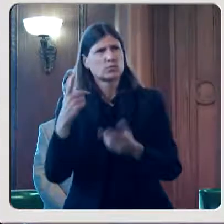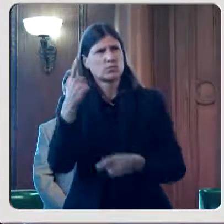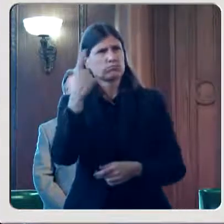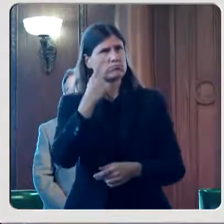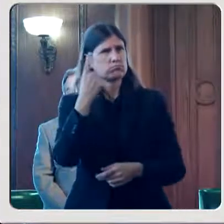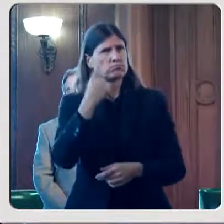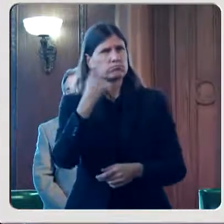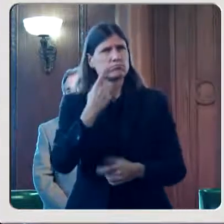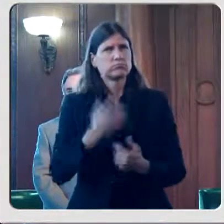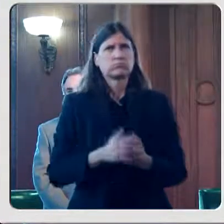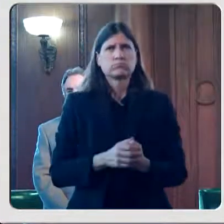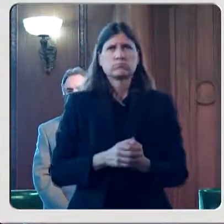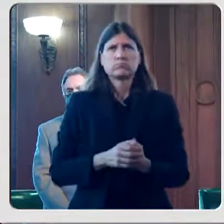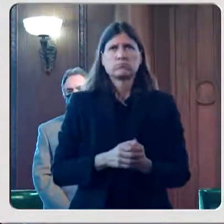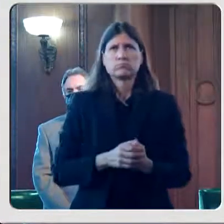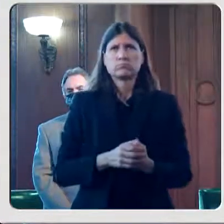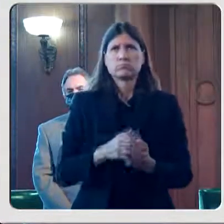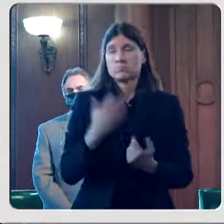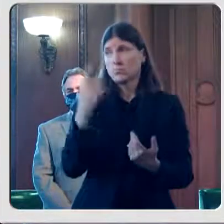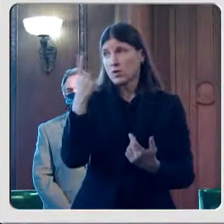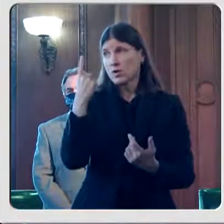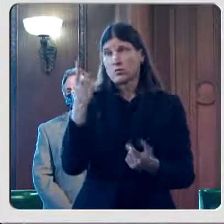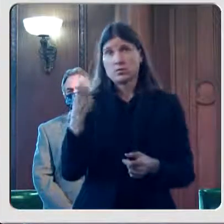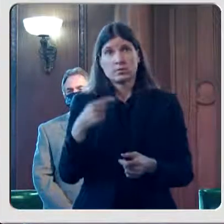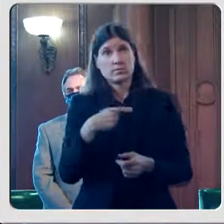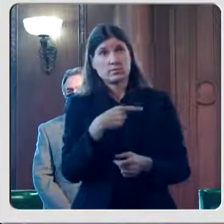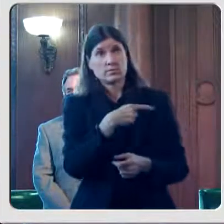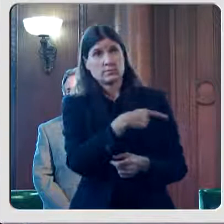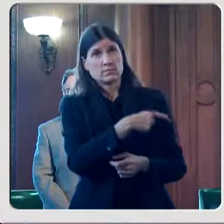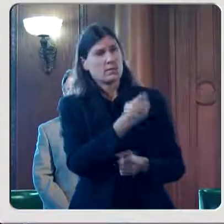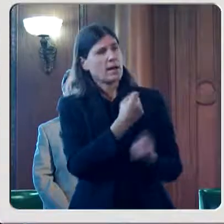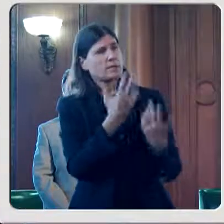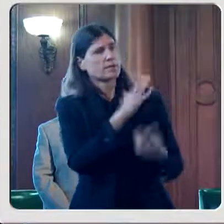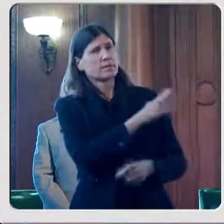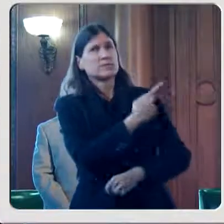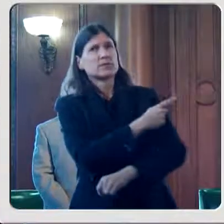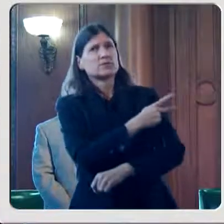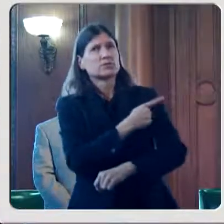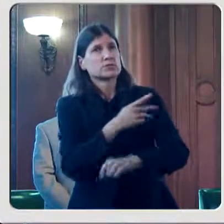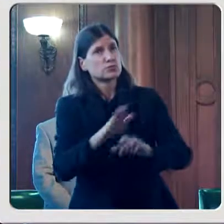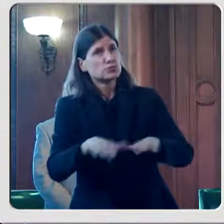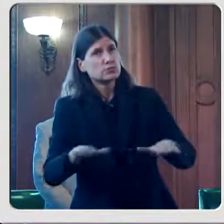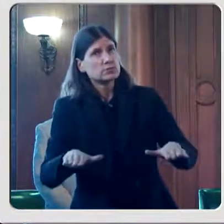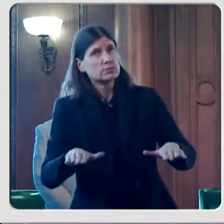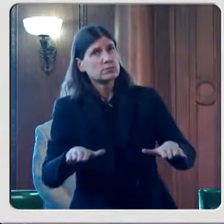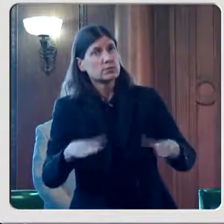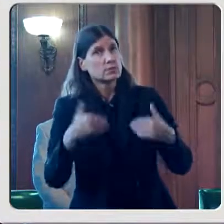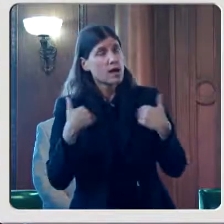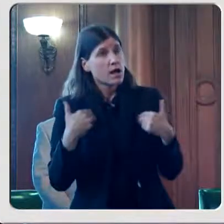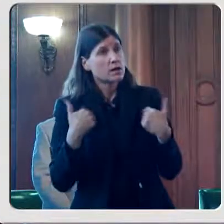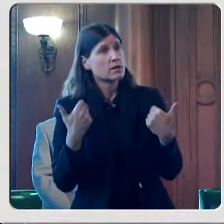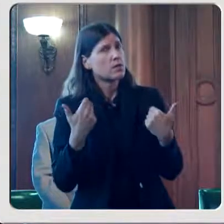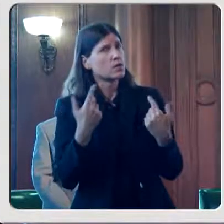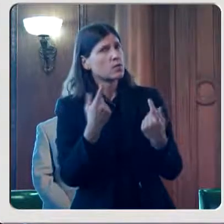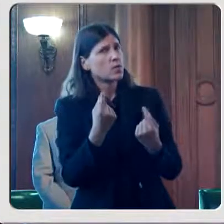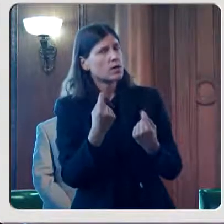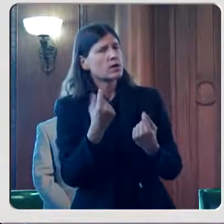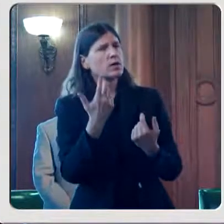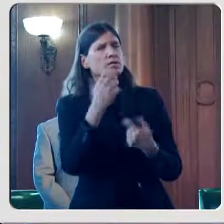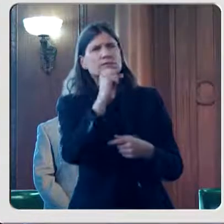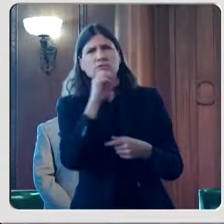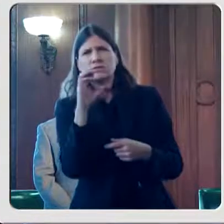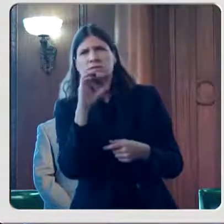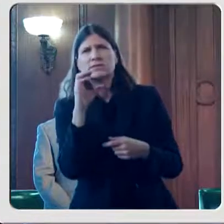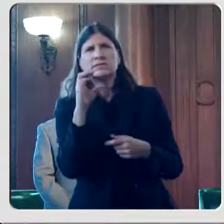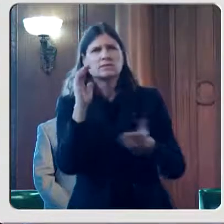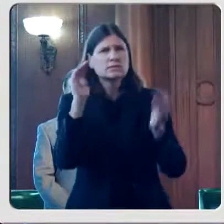sample of patients to go off. Are you seeing any increase in that, such as we are engaging in the large-scale vaccination at